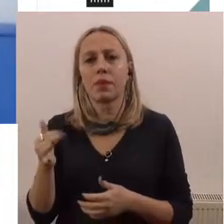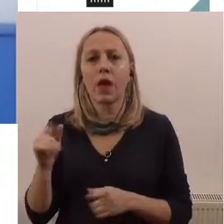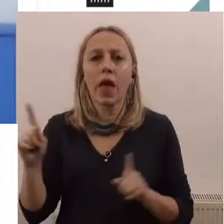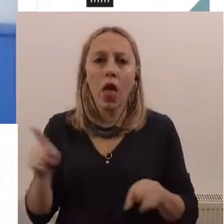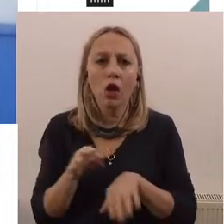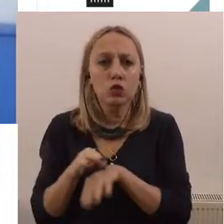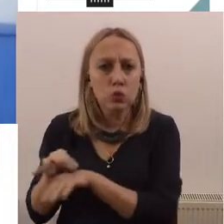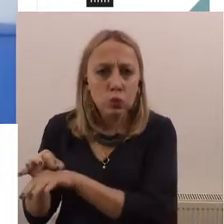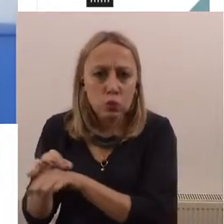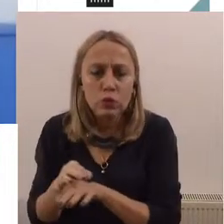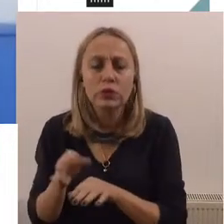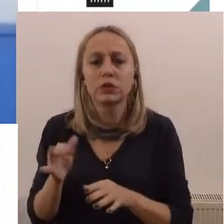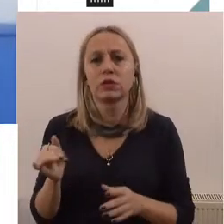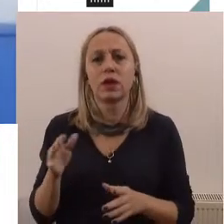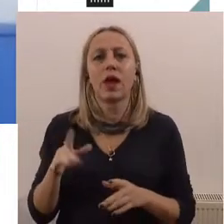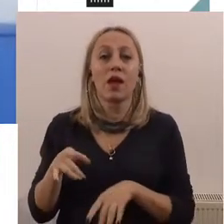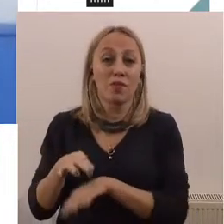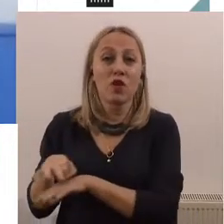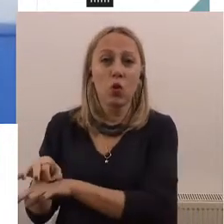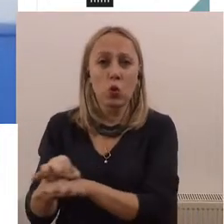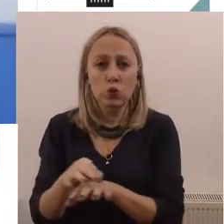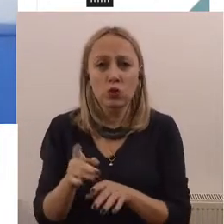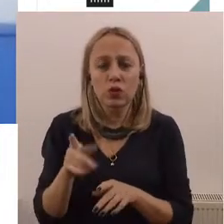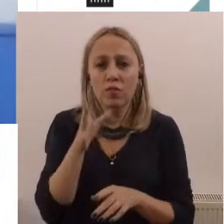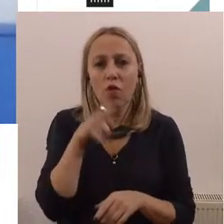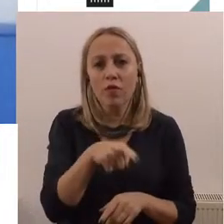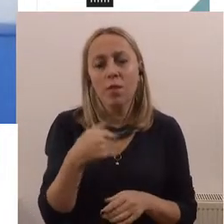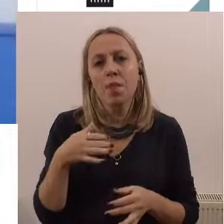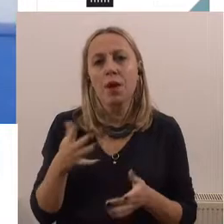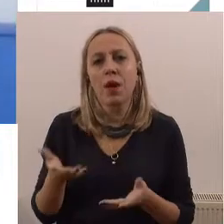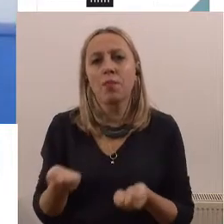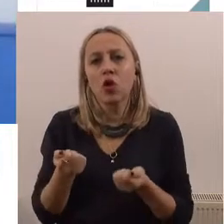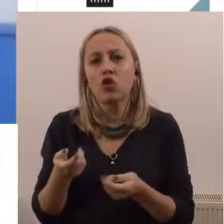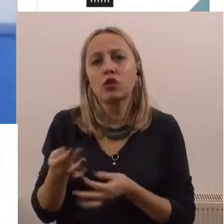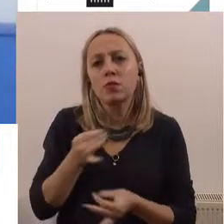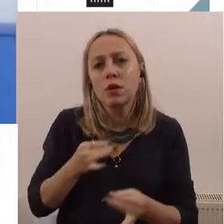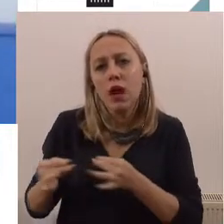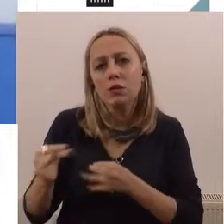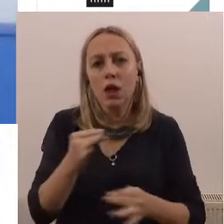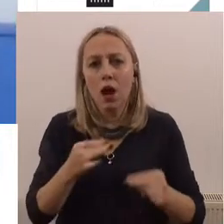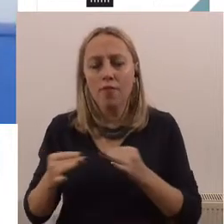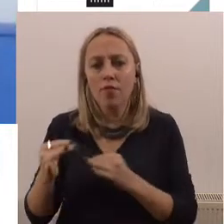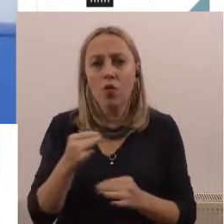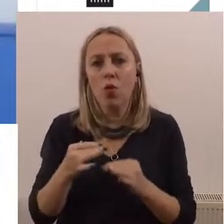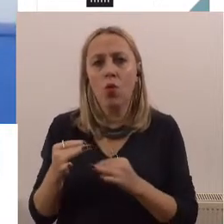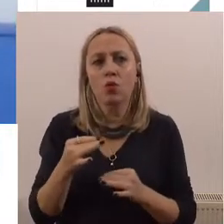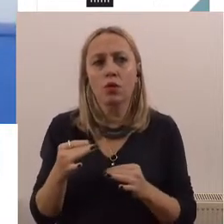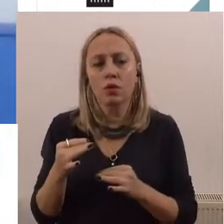and you get a tour. But in a tour, it's all about the conversation. So we really want you to,